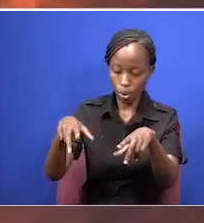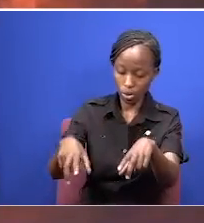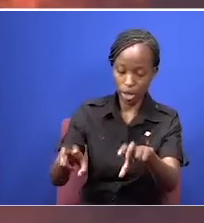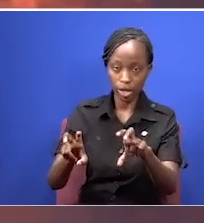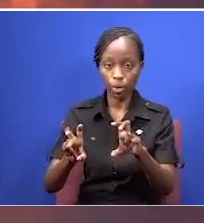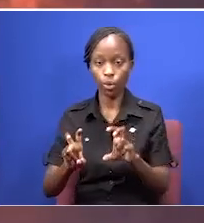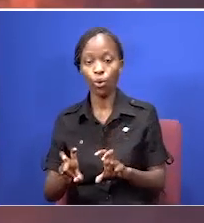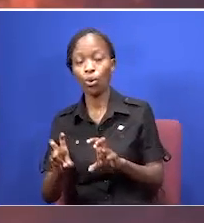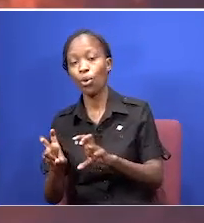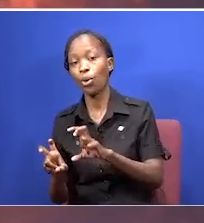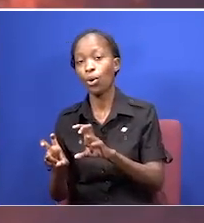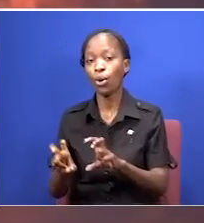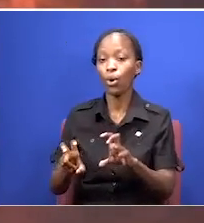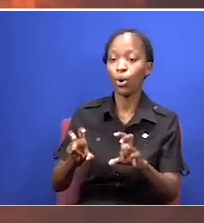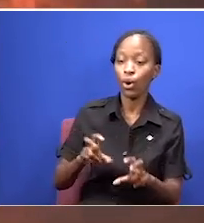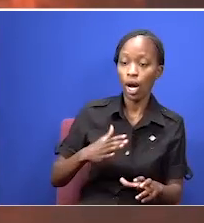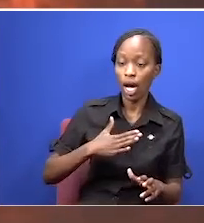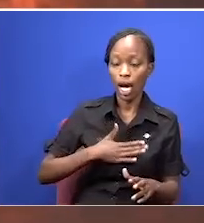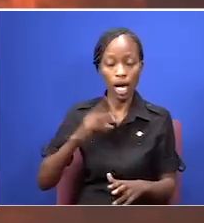cry oh